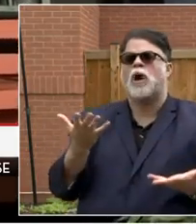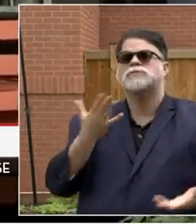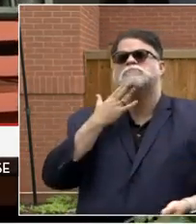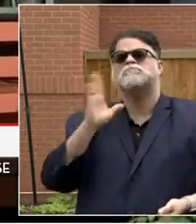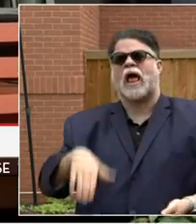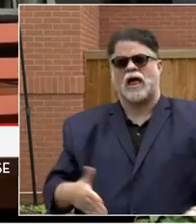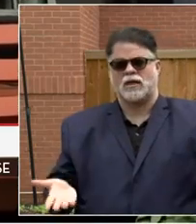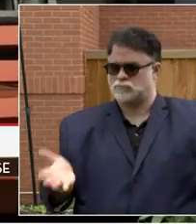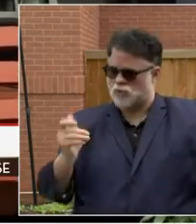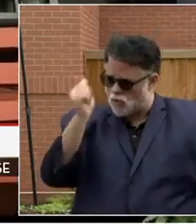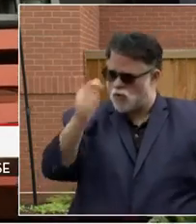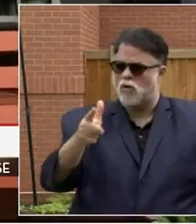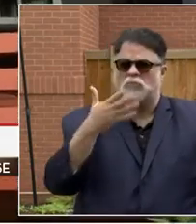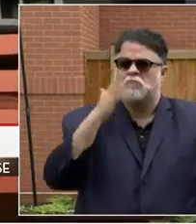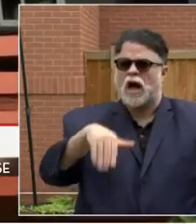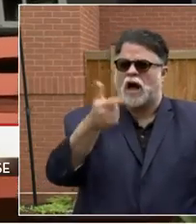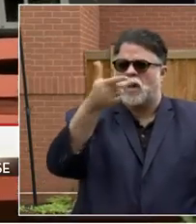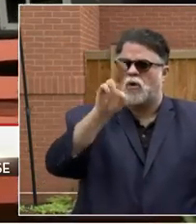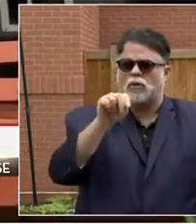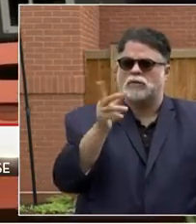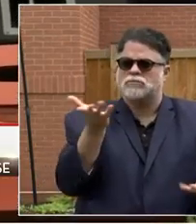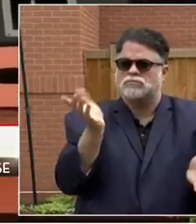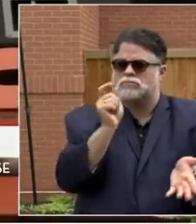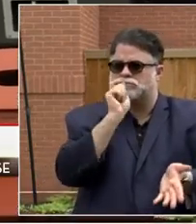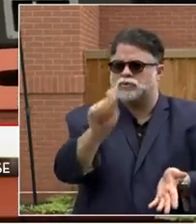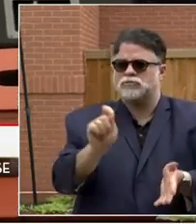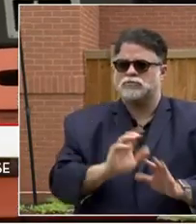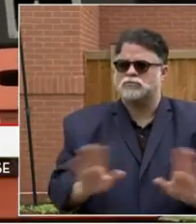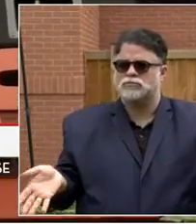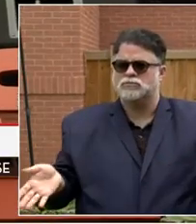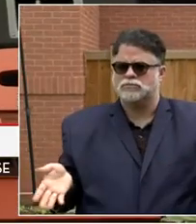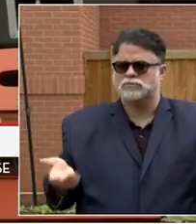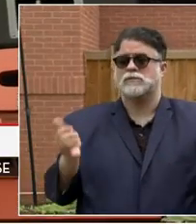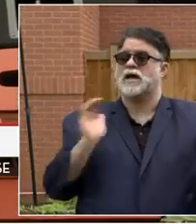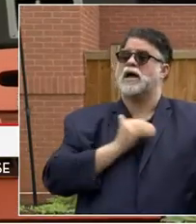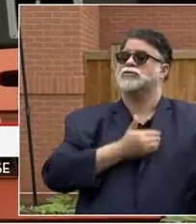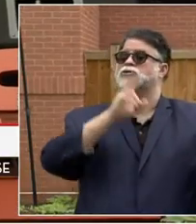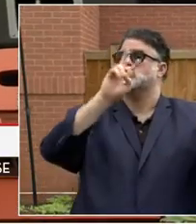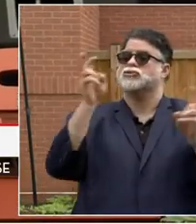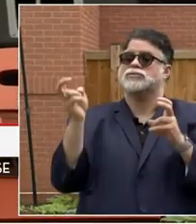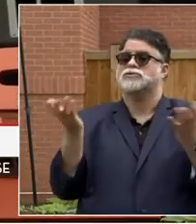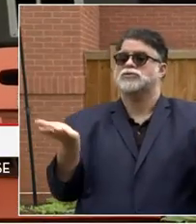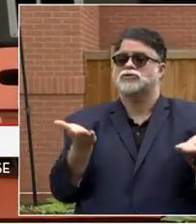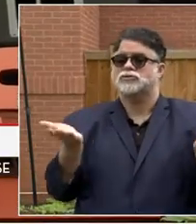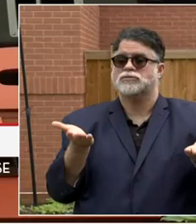and our issue, thankfully,